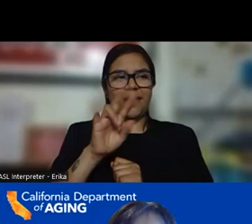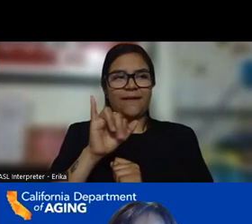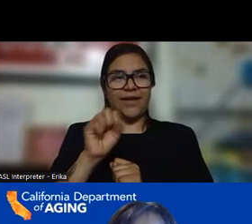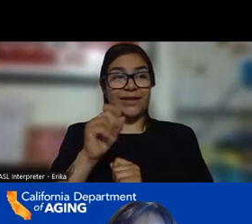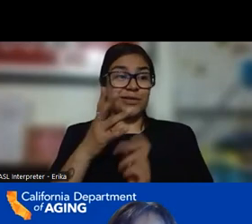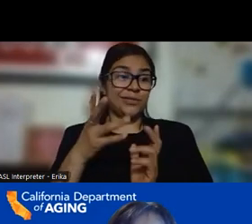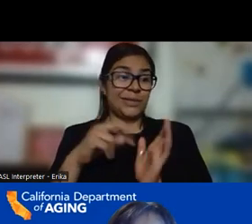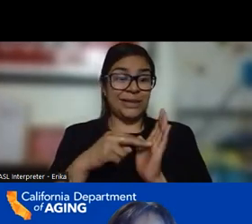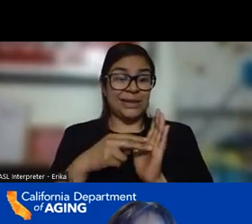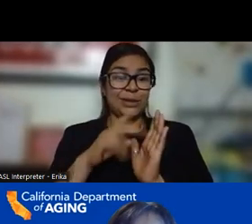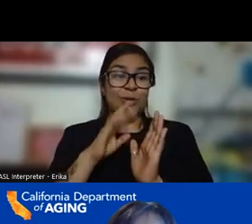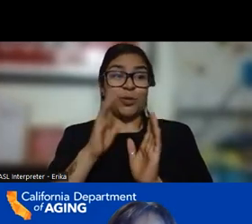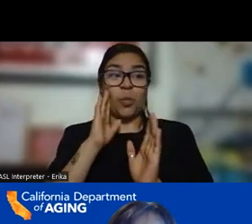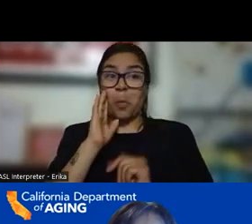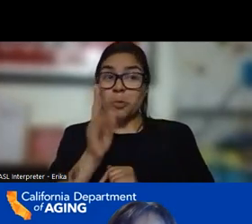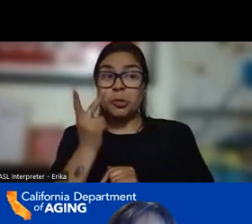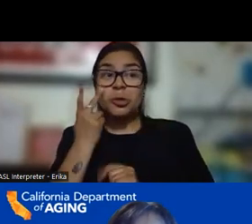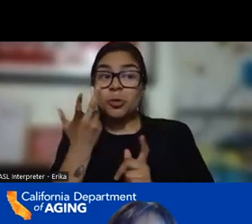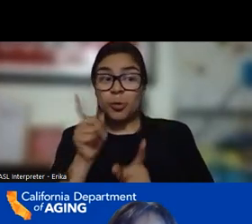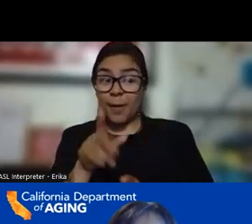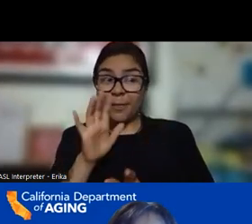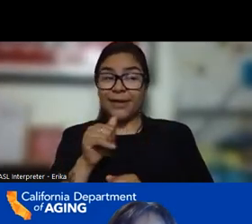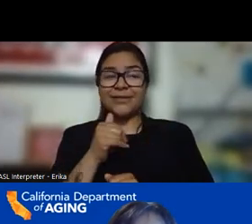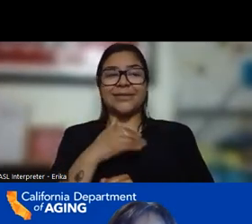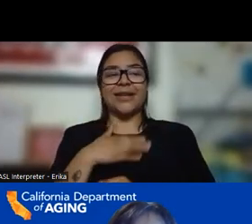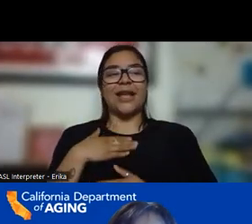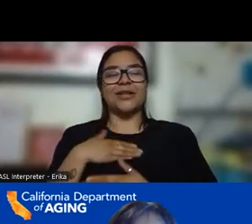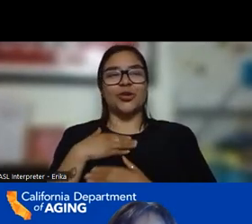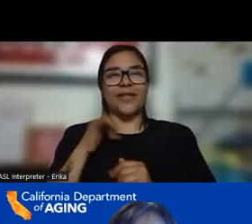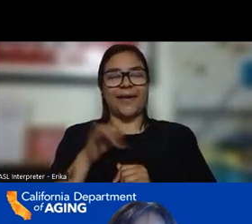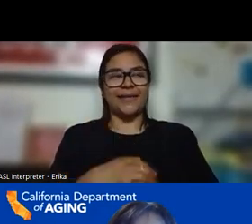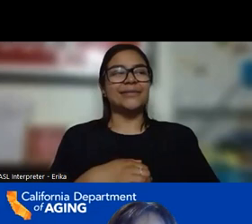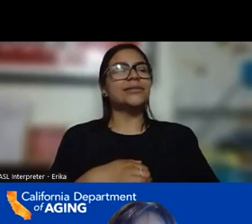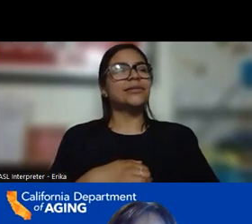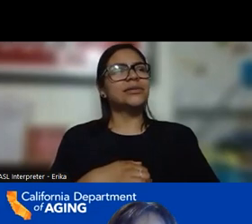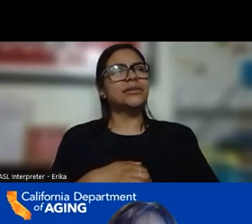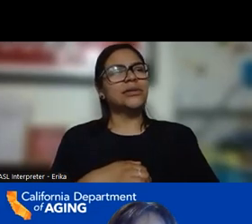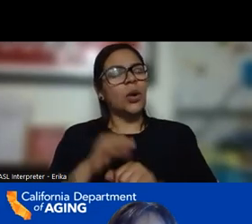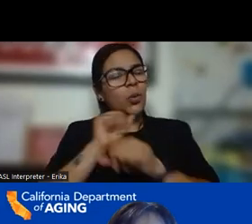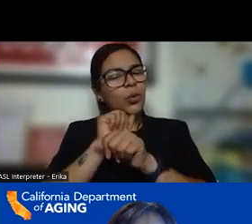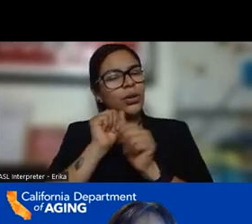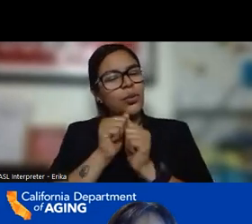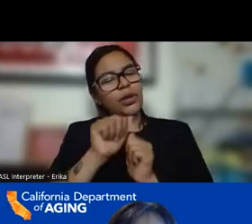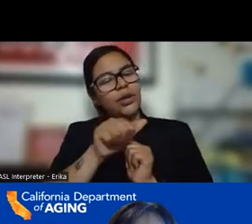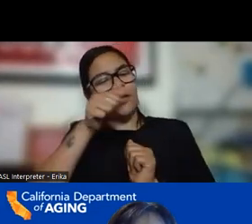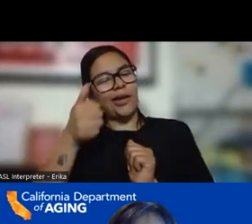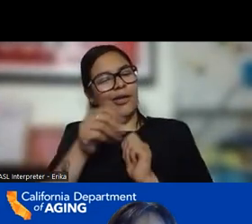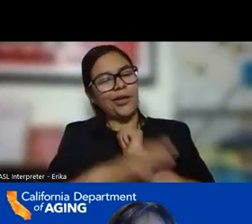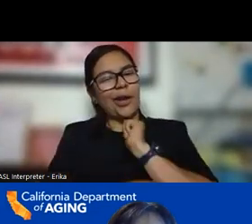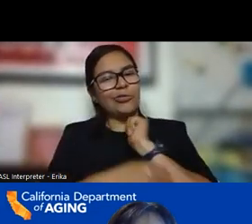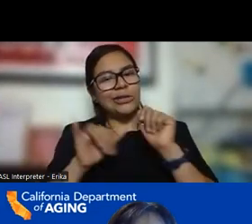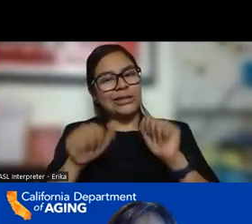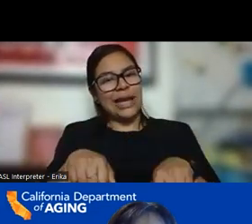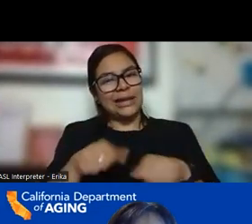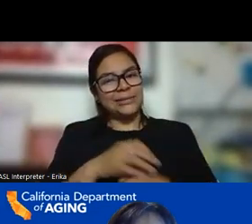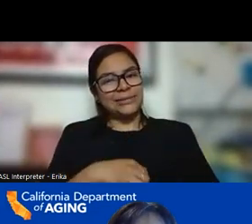might mean to the local organizations. I think that working with other counties is super important. We